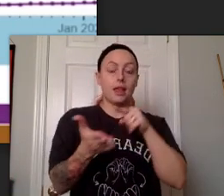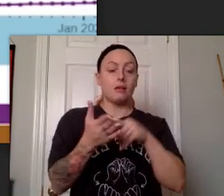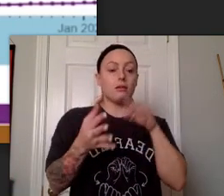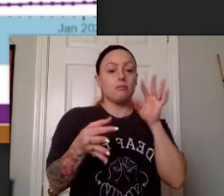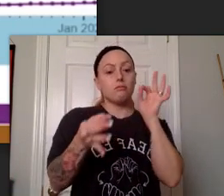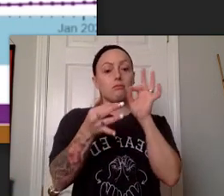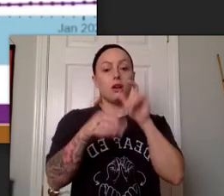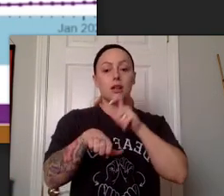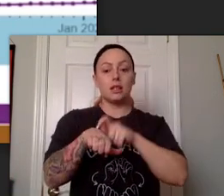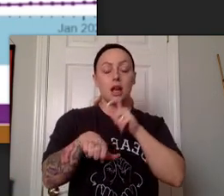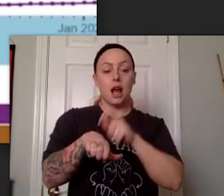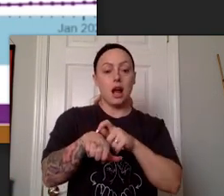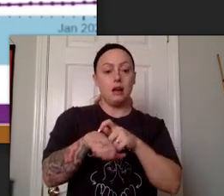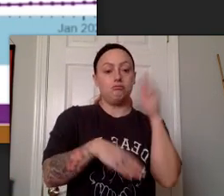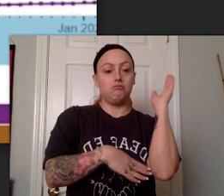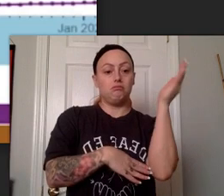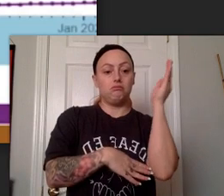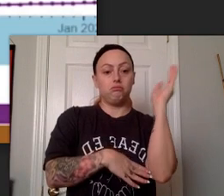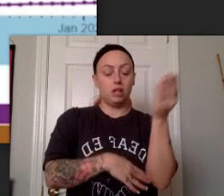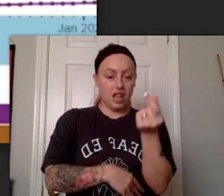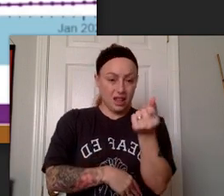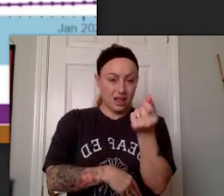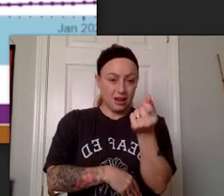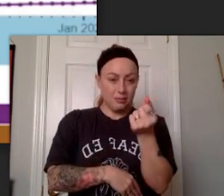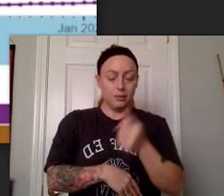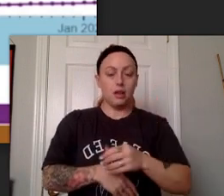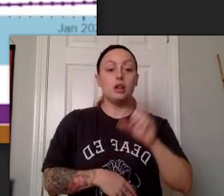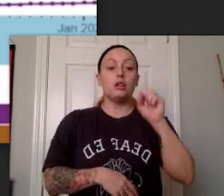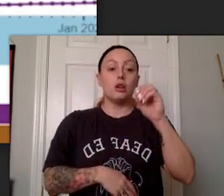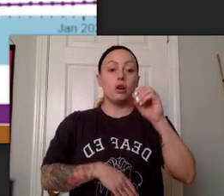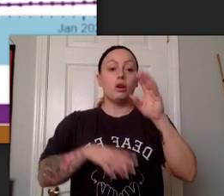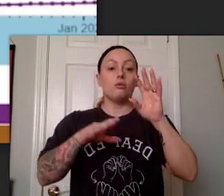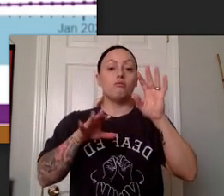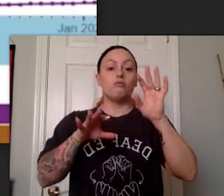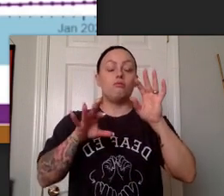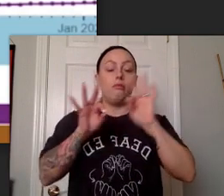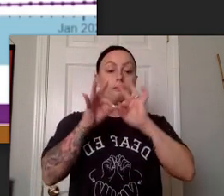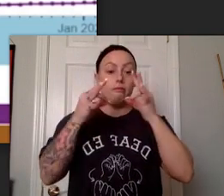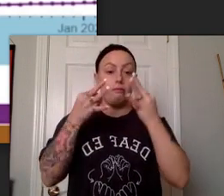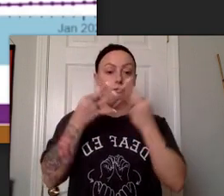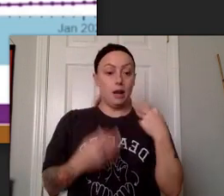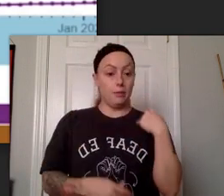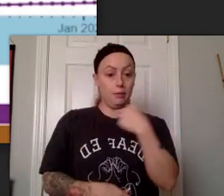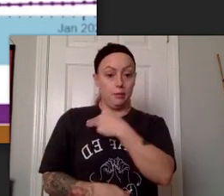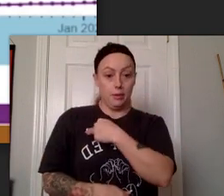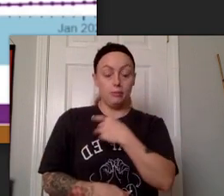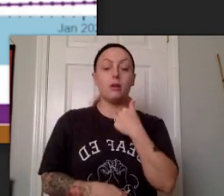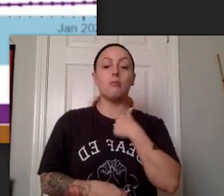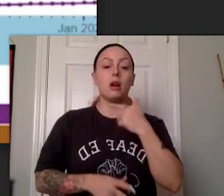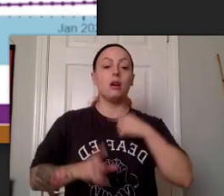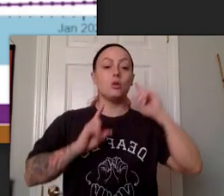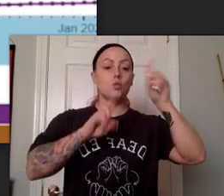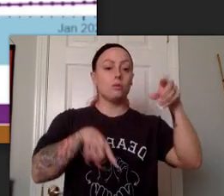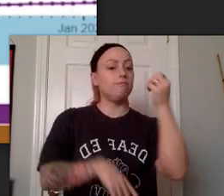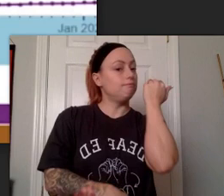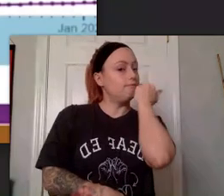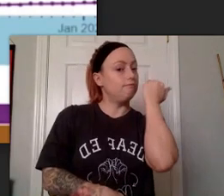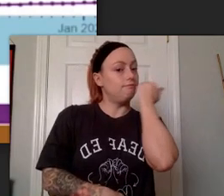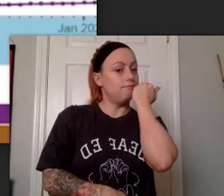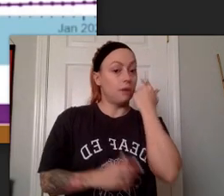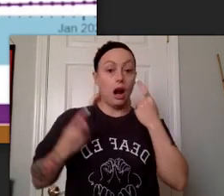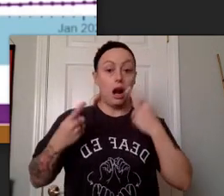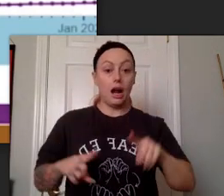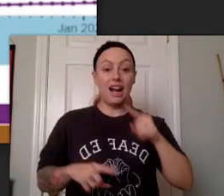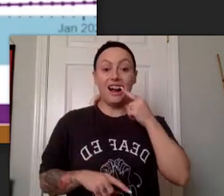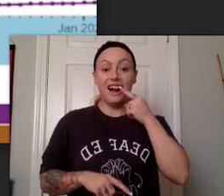to share a little tidbit. So, a family member of mine went to the dentist and had a tooth pulled,